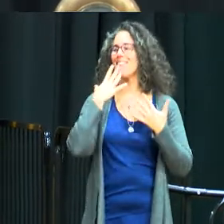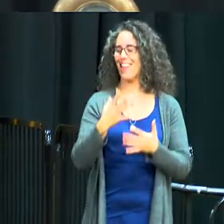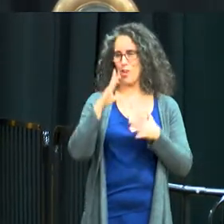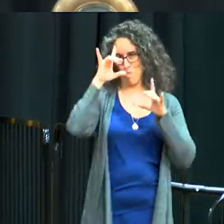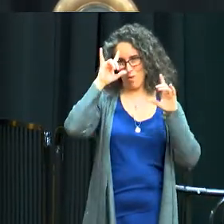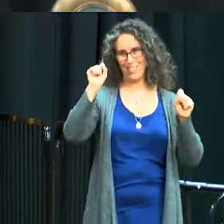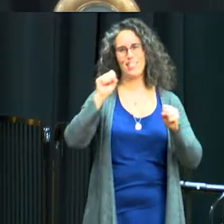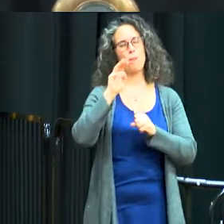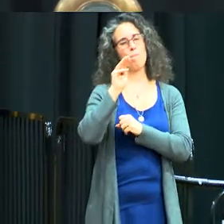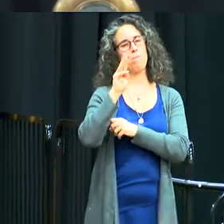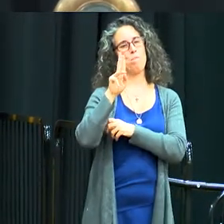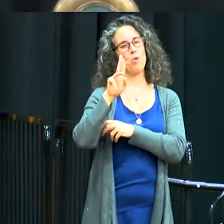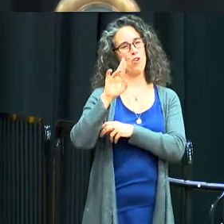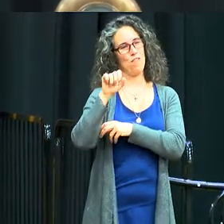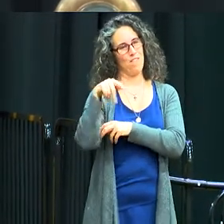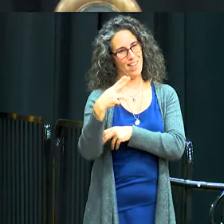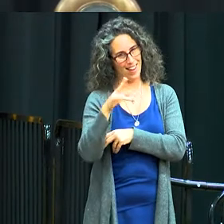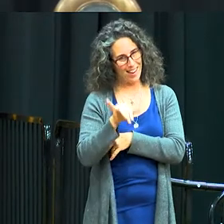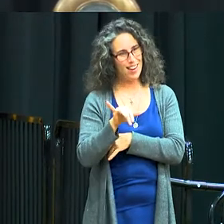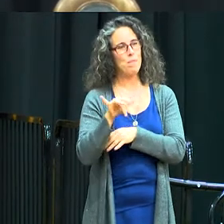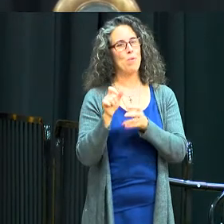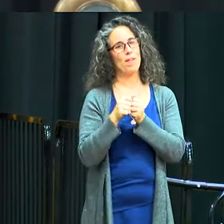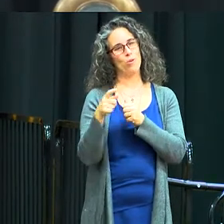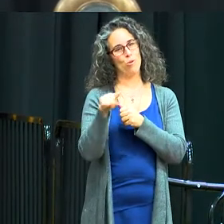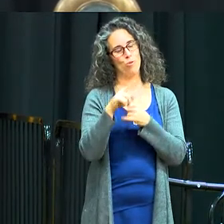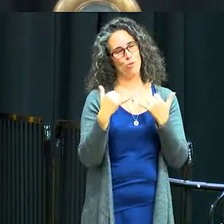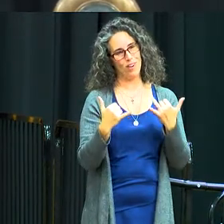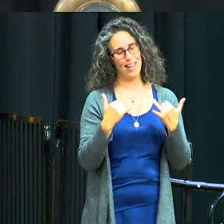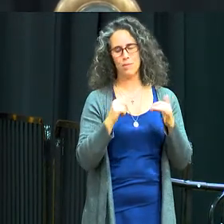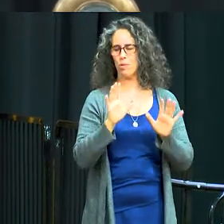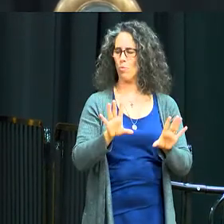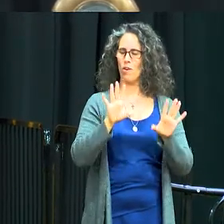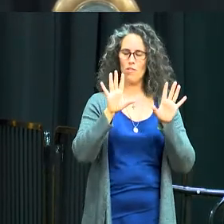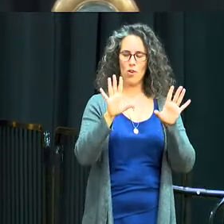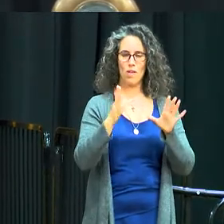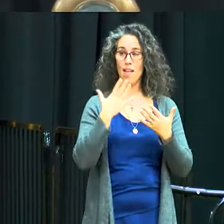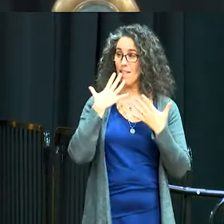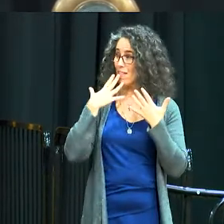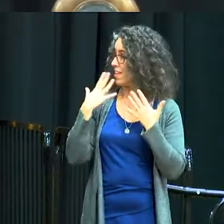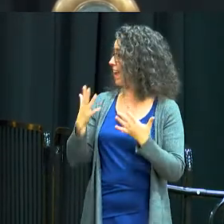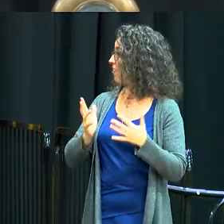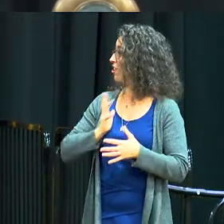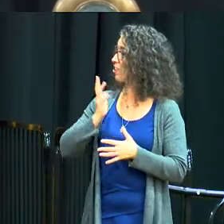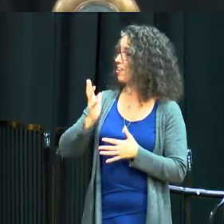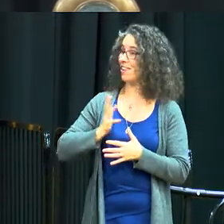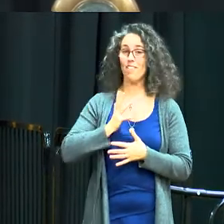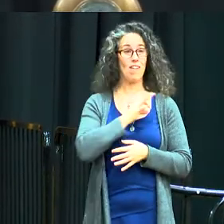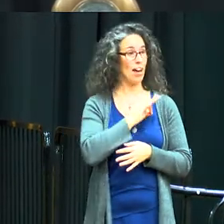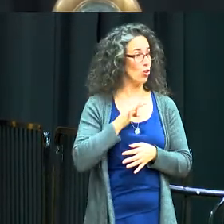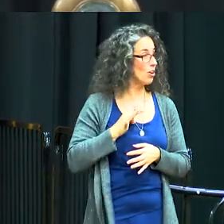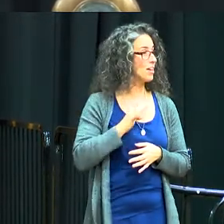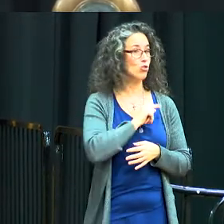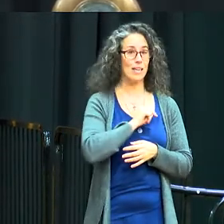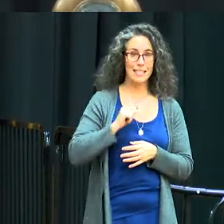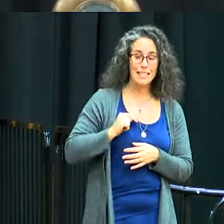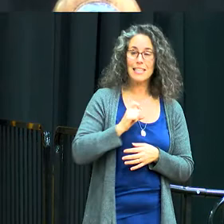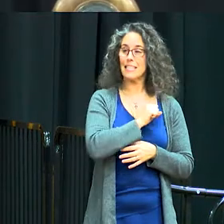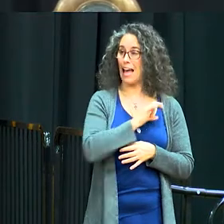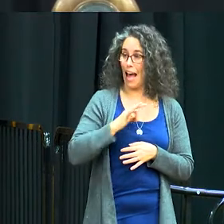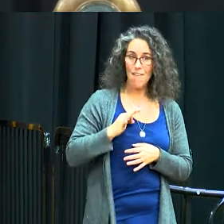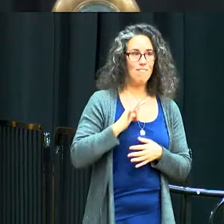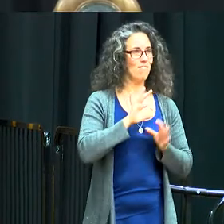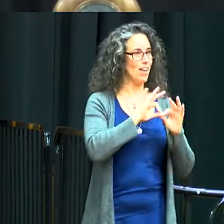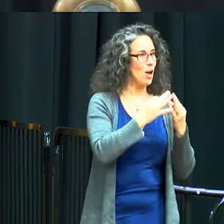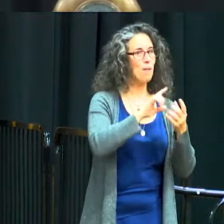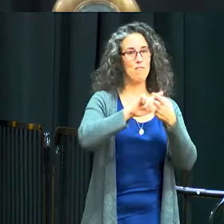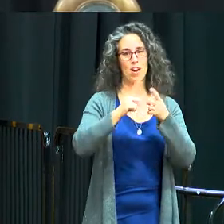here today. It's been wonderful to be here with you today. Thank you, dignitaries, for being here as well, faculty, trustees, staff, family, friends, and most